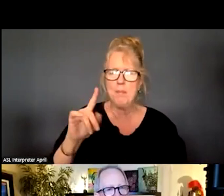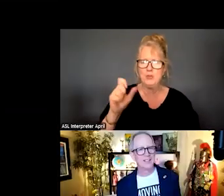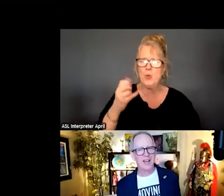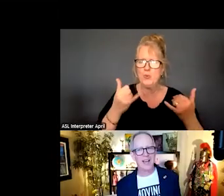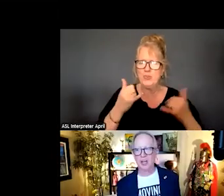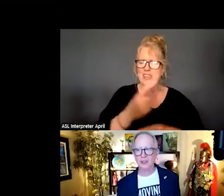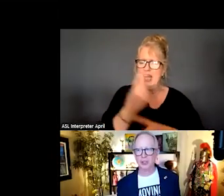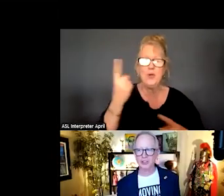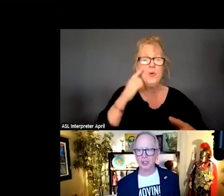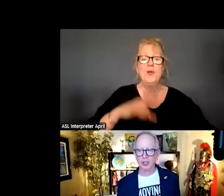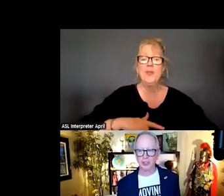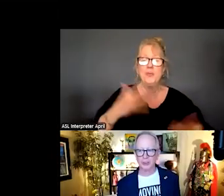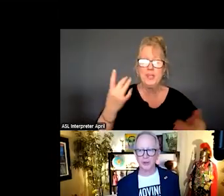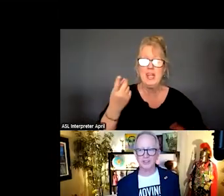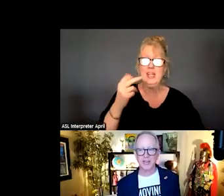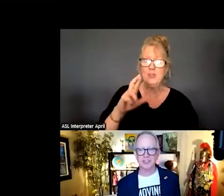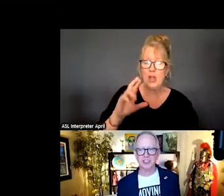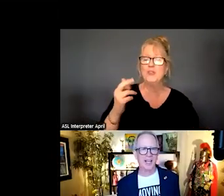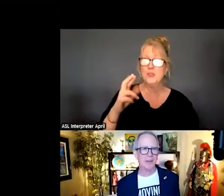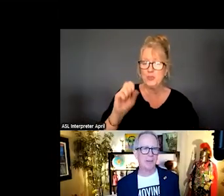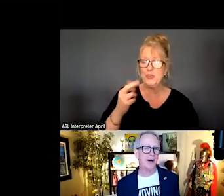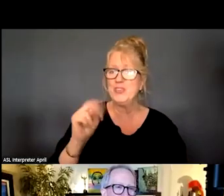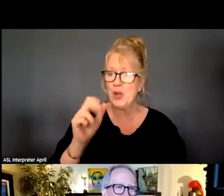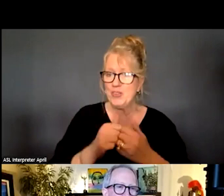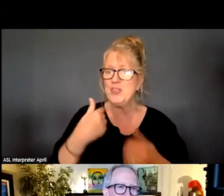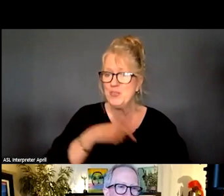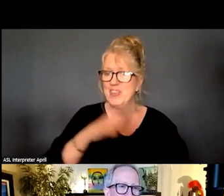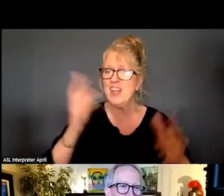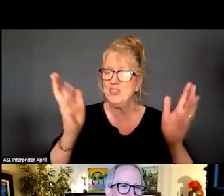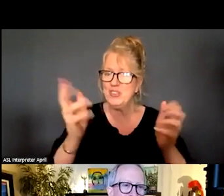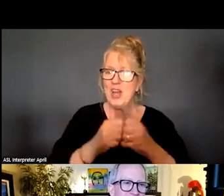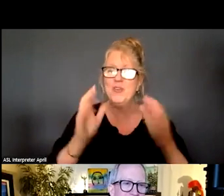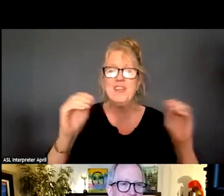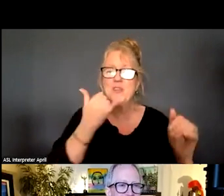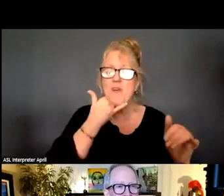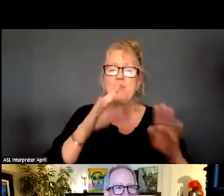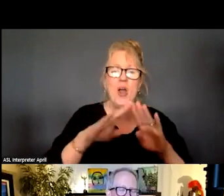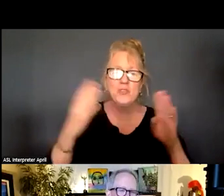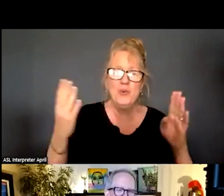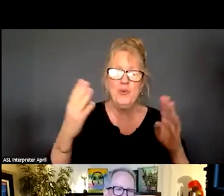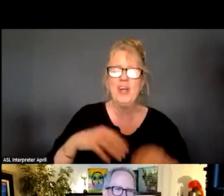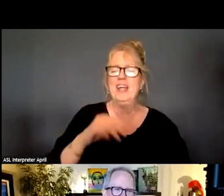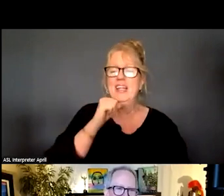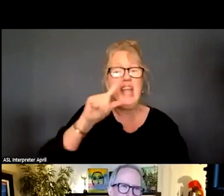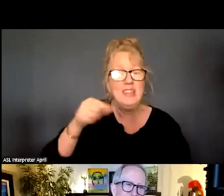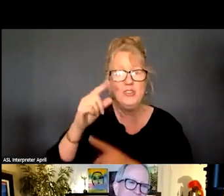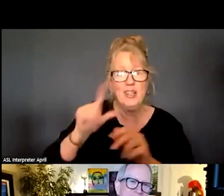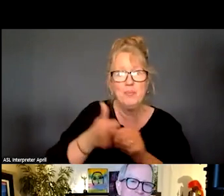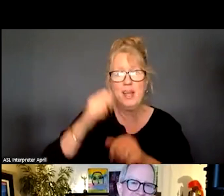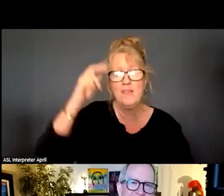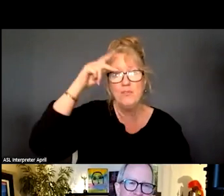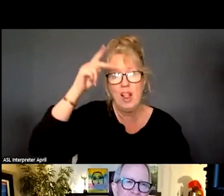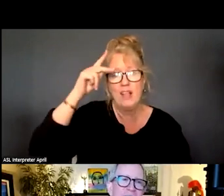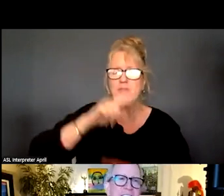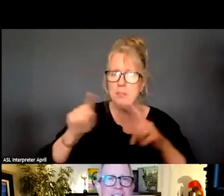today to have Dr. Chris Carson with us to have a chat about the no wrong door. Not just a philosophy, but putting it